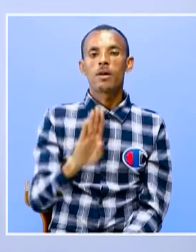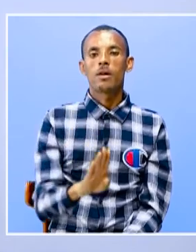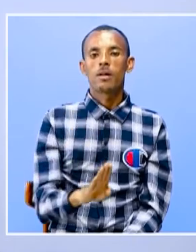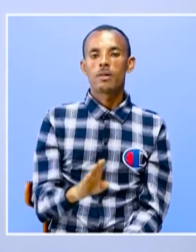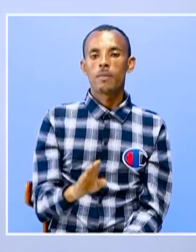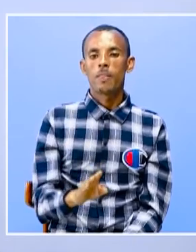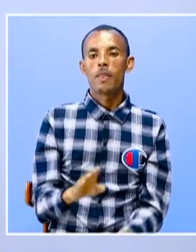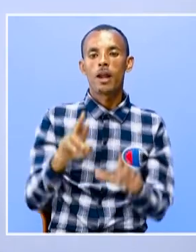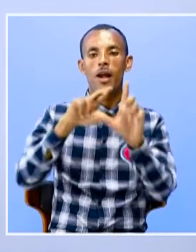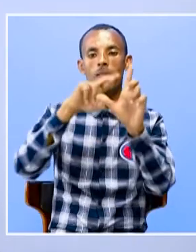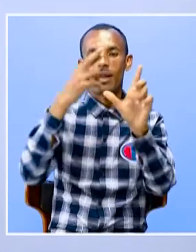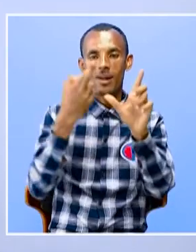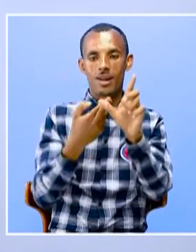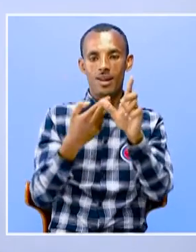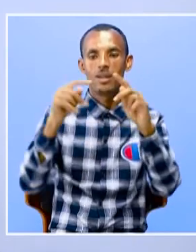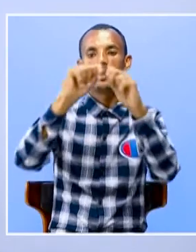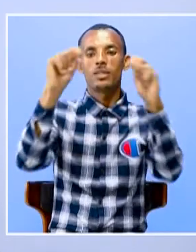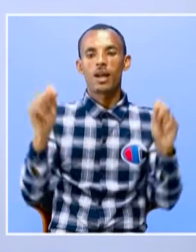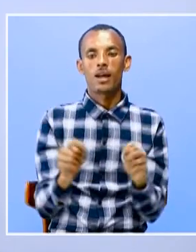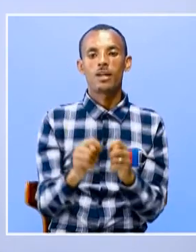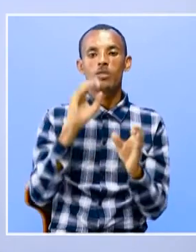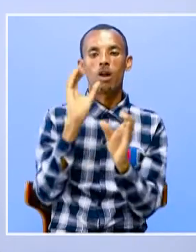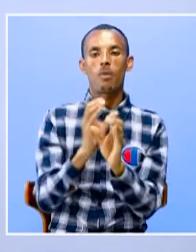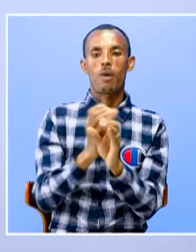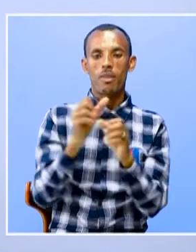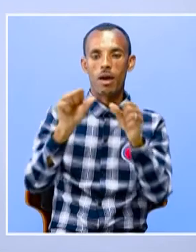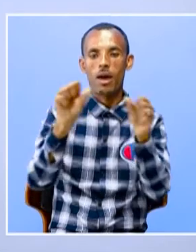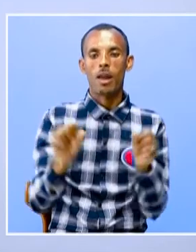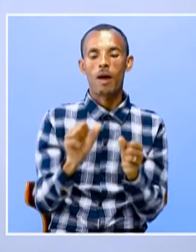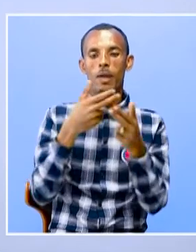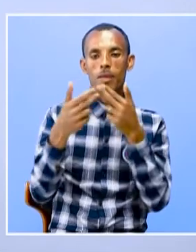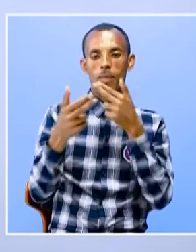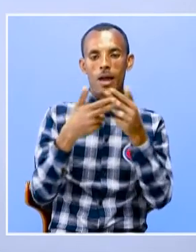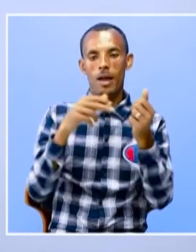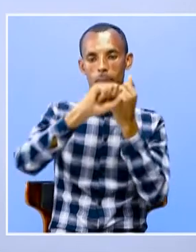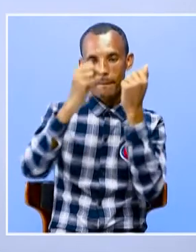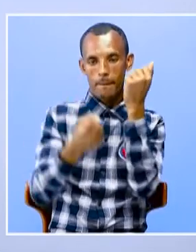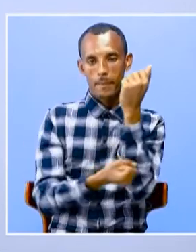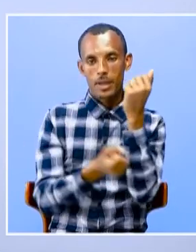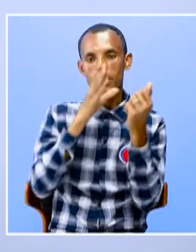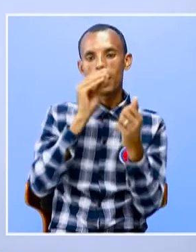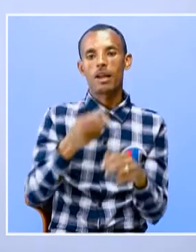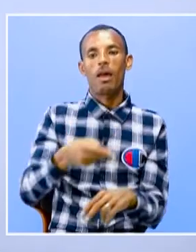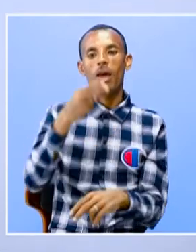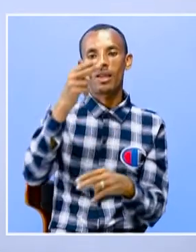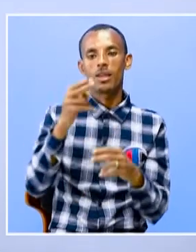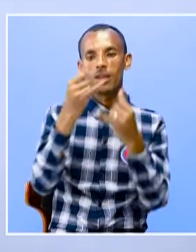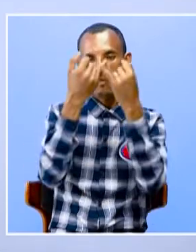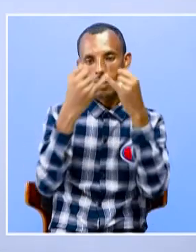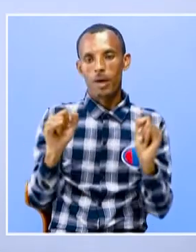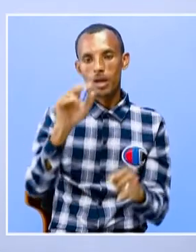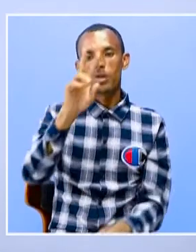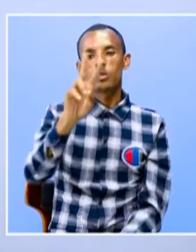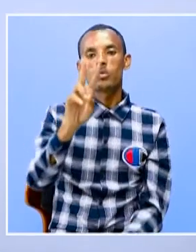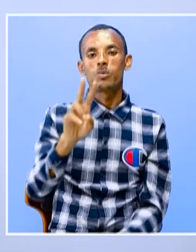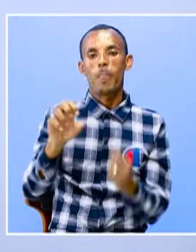it is right angle triangle. To calculate this area, simply multiply the base and the height and divide by 2. Therefore the